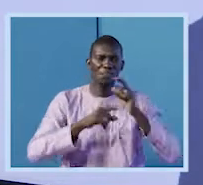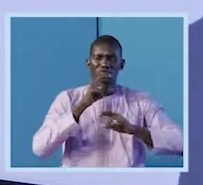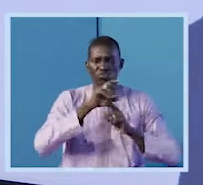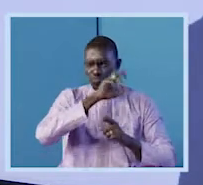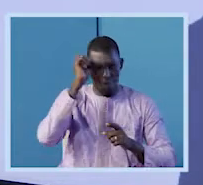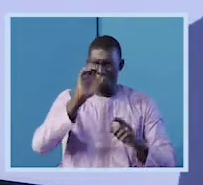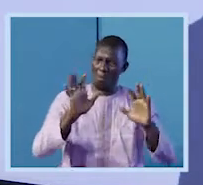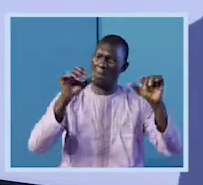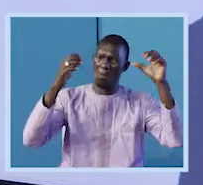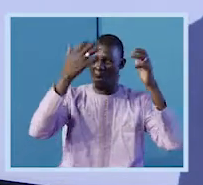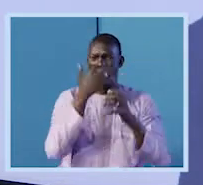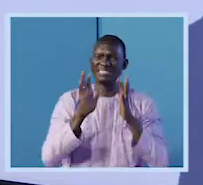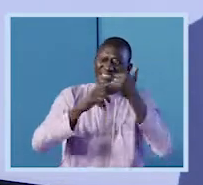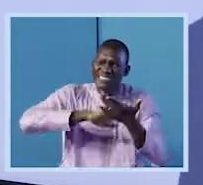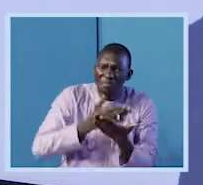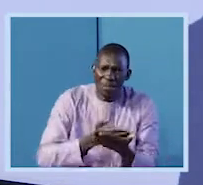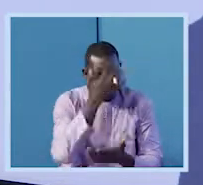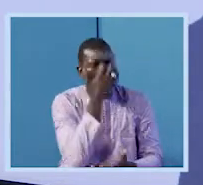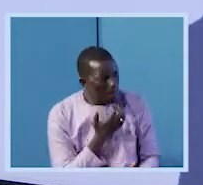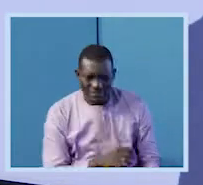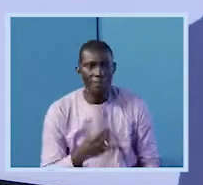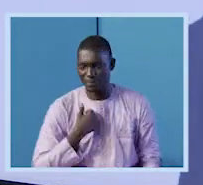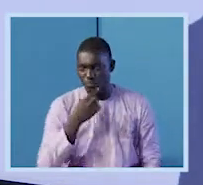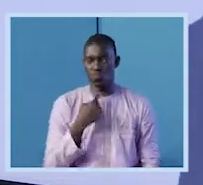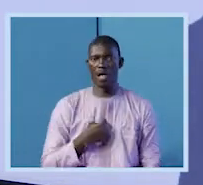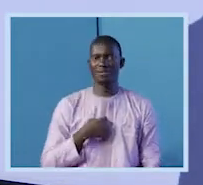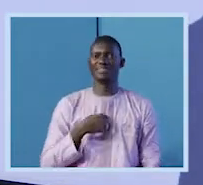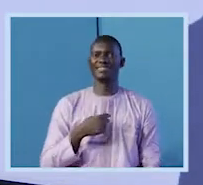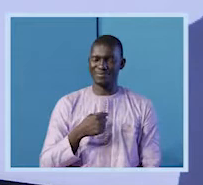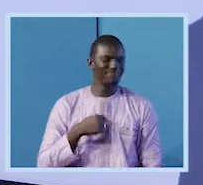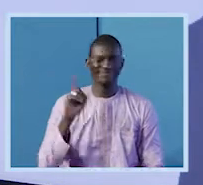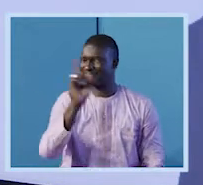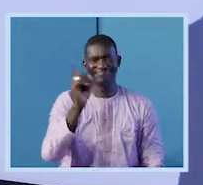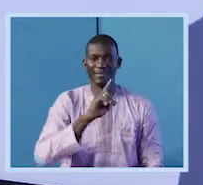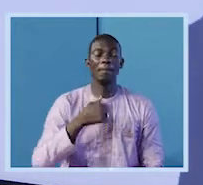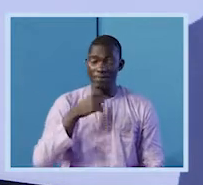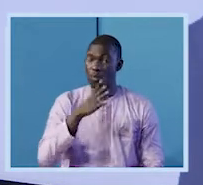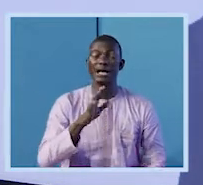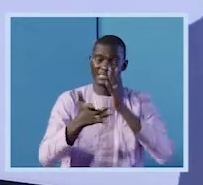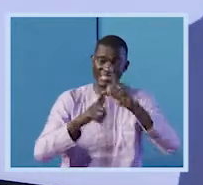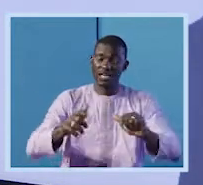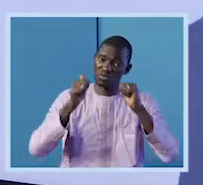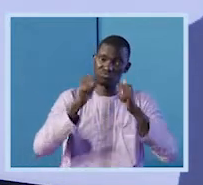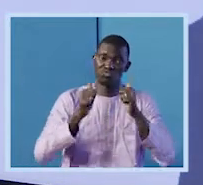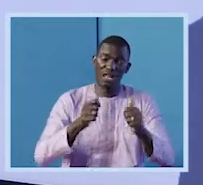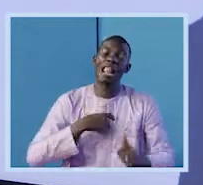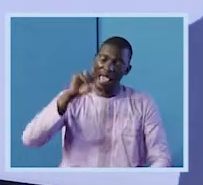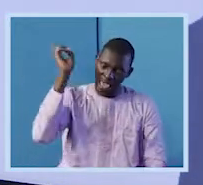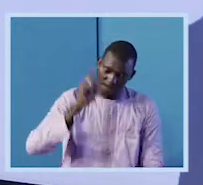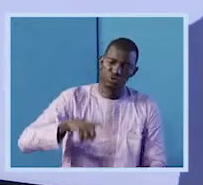please. Why not you focus on what you were doing, ICT and other things? I told them, no, you know, this is a passion, and then I